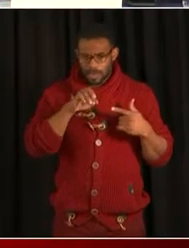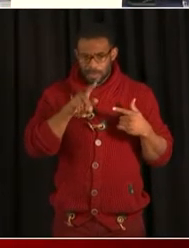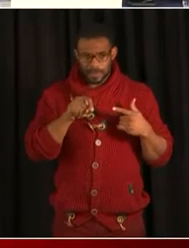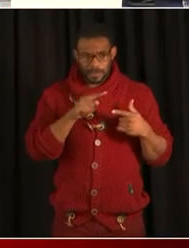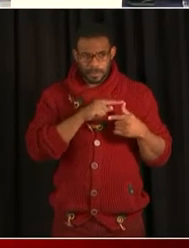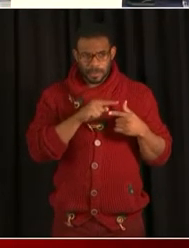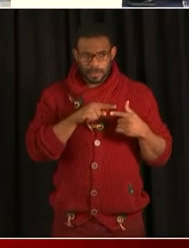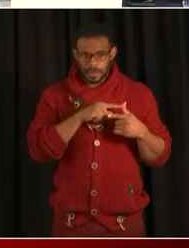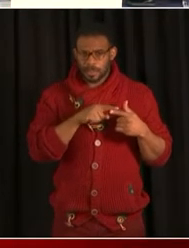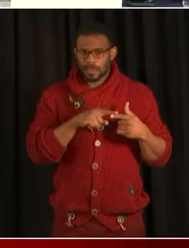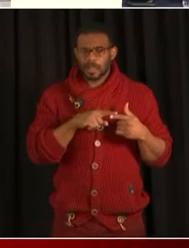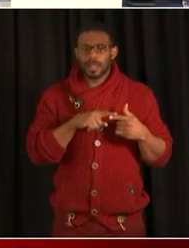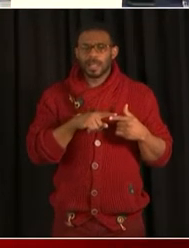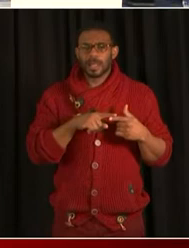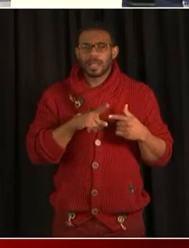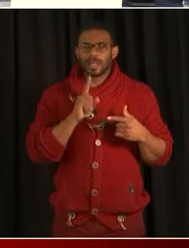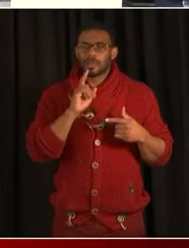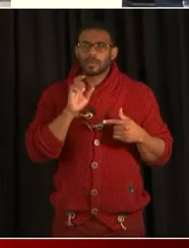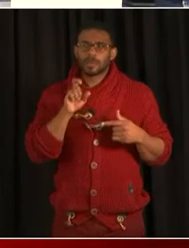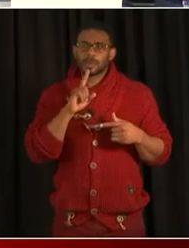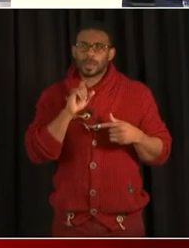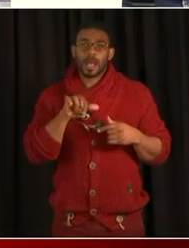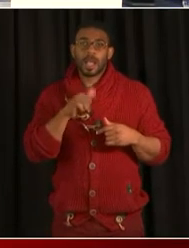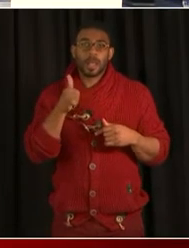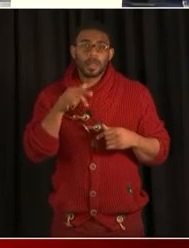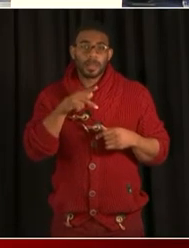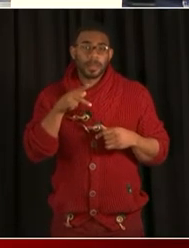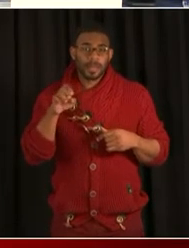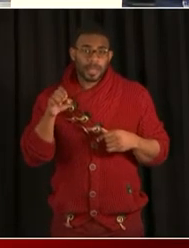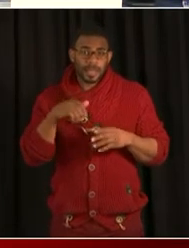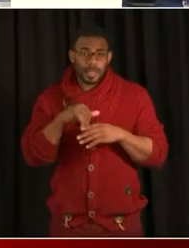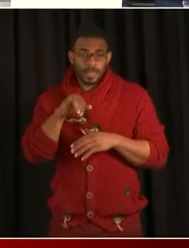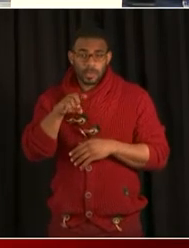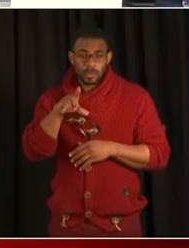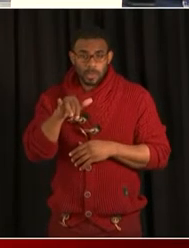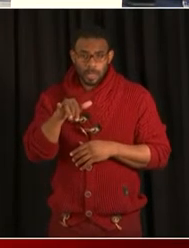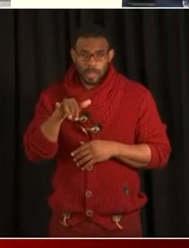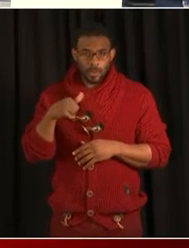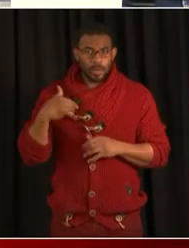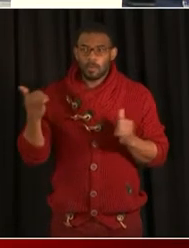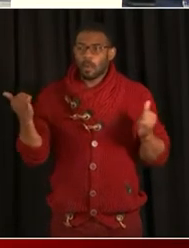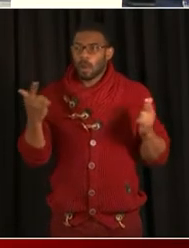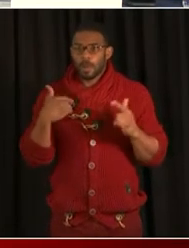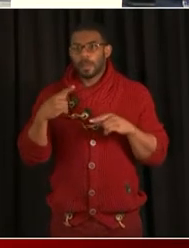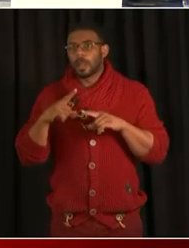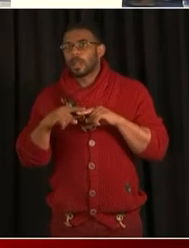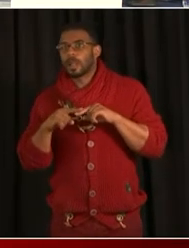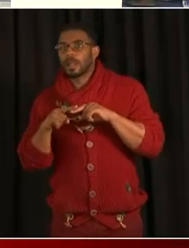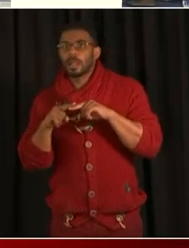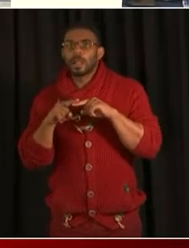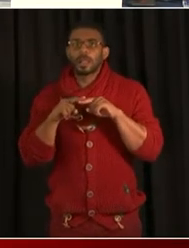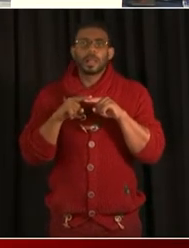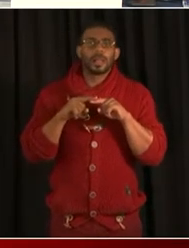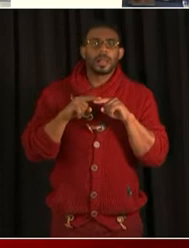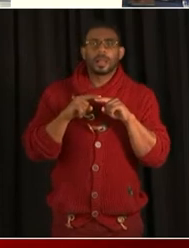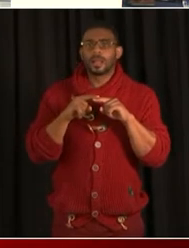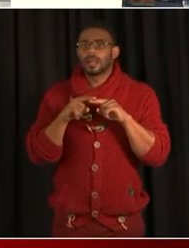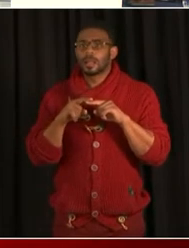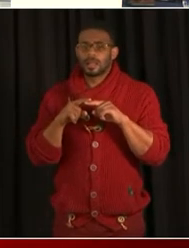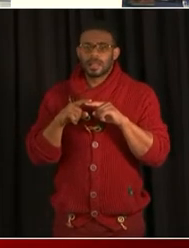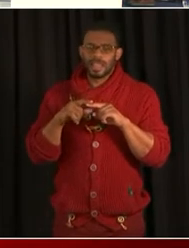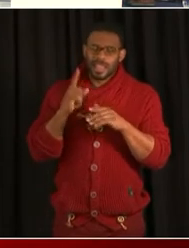September. There was supposed to be another PPP in July. We've all been hanging on a